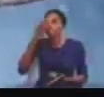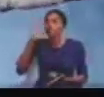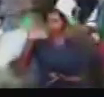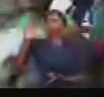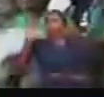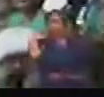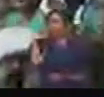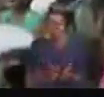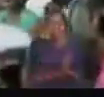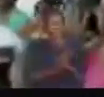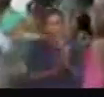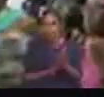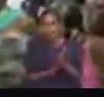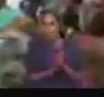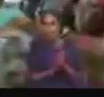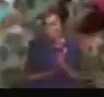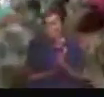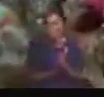of your